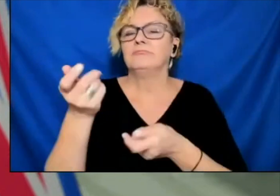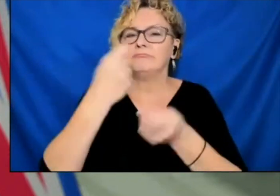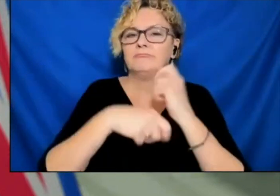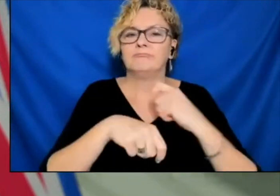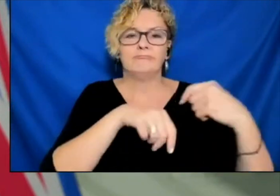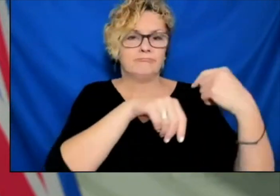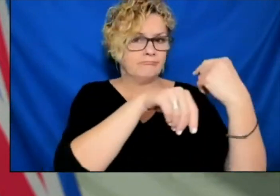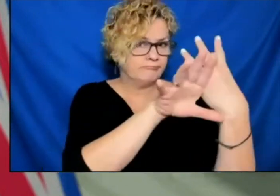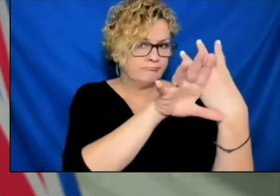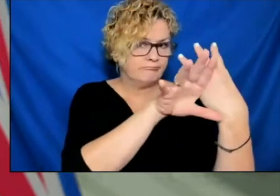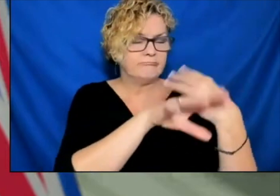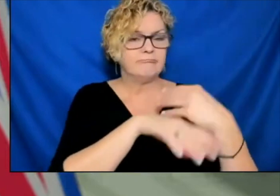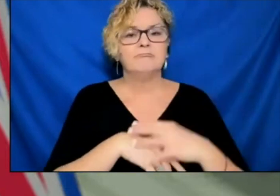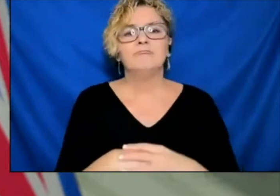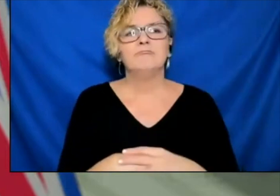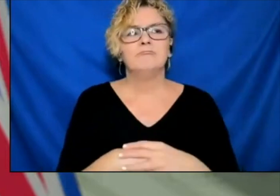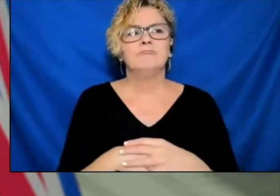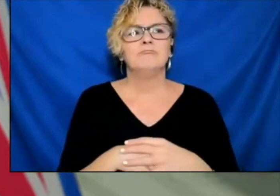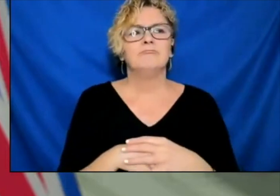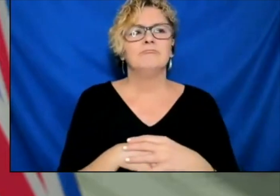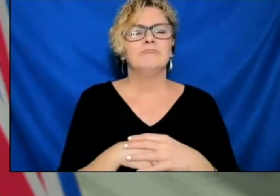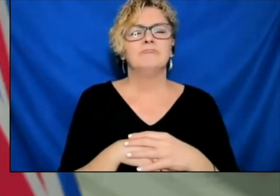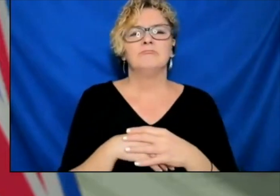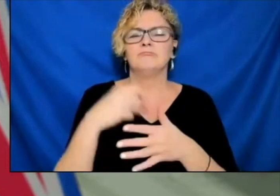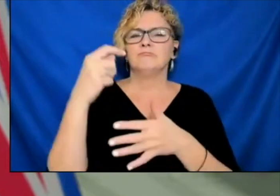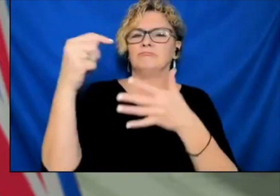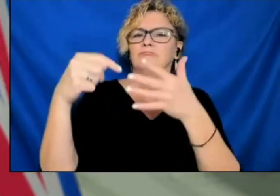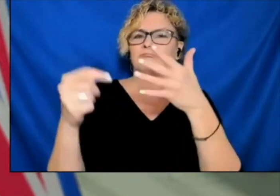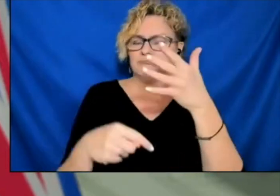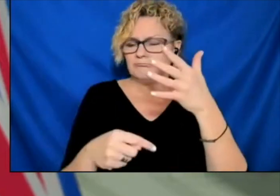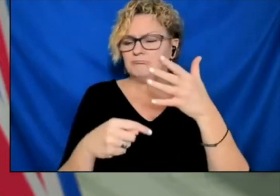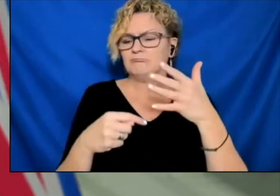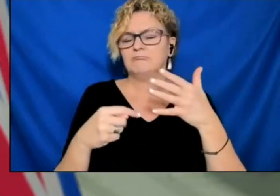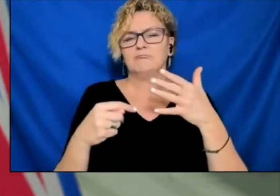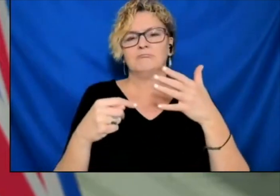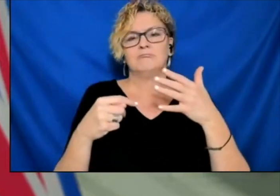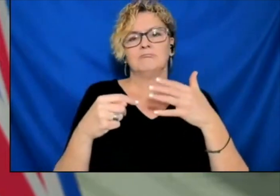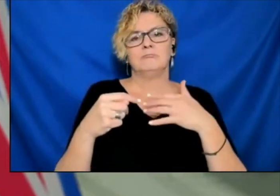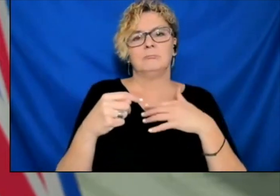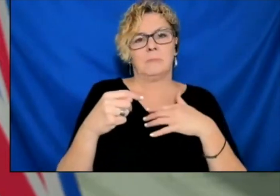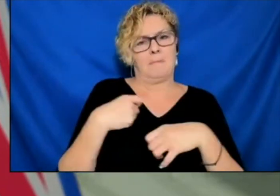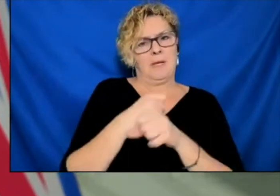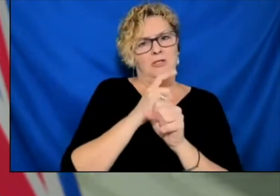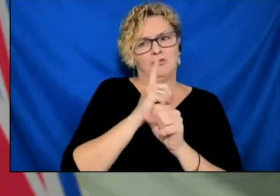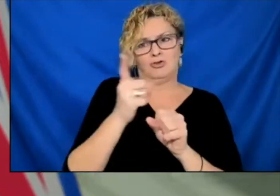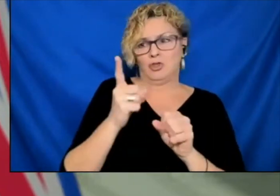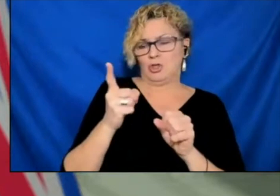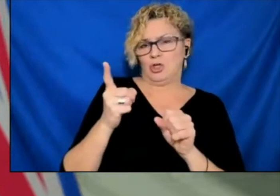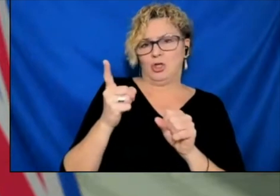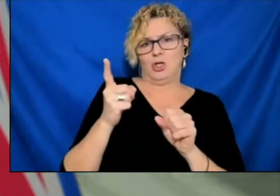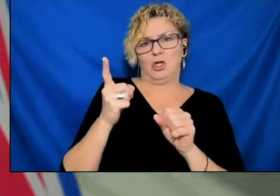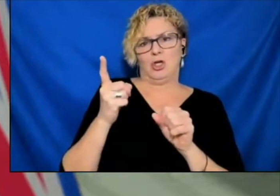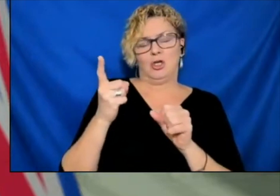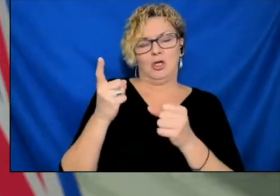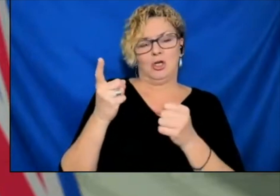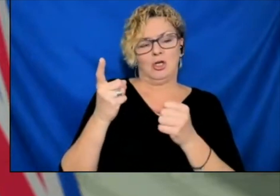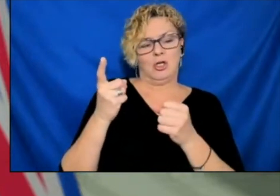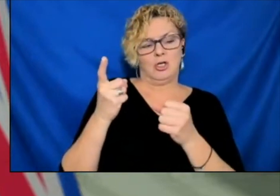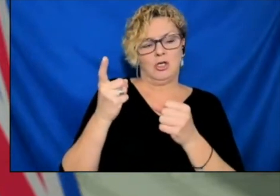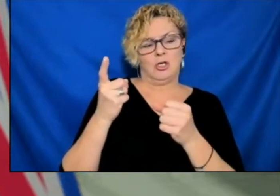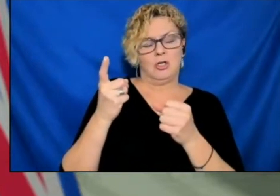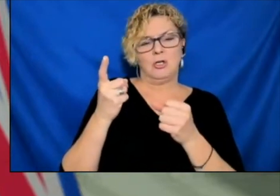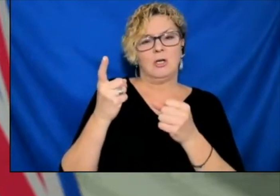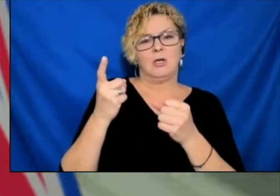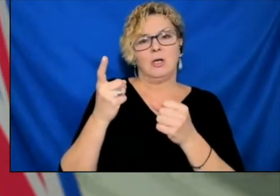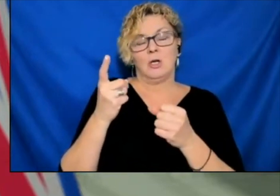to those who are supporting activities that directly benefit student learning and well-being, such as teacher candidates,